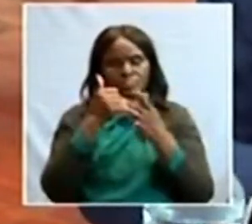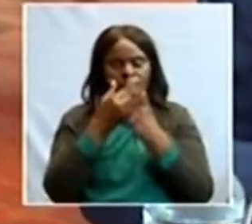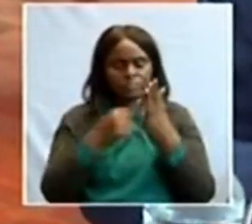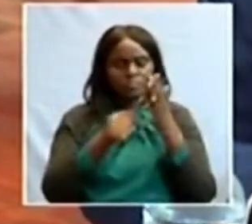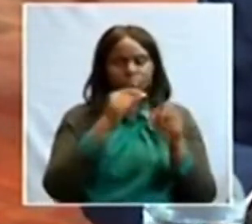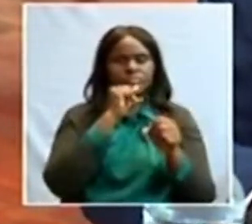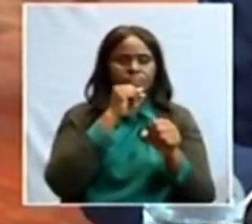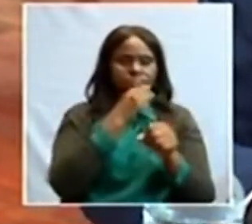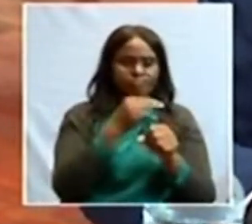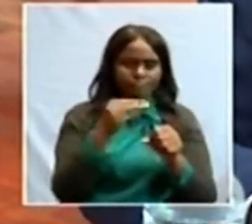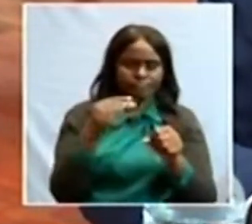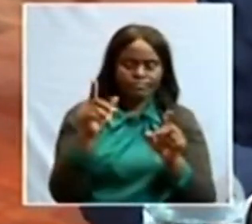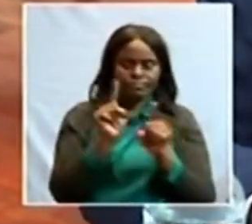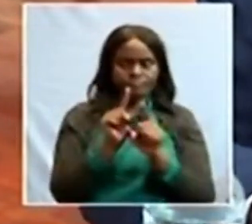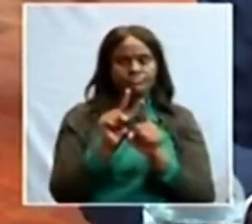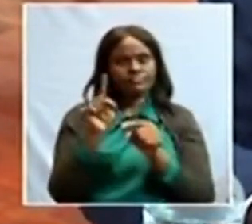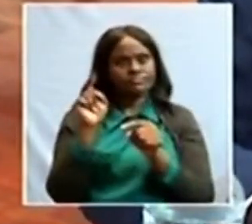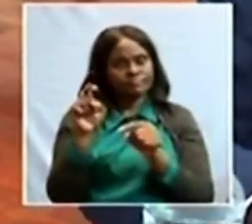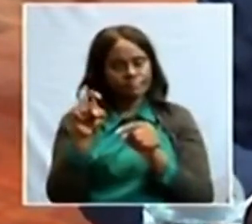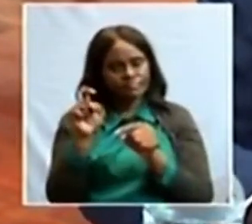Chitenge materials